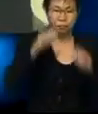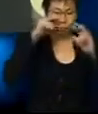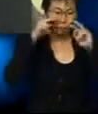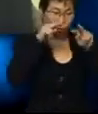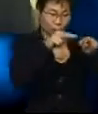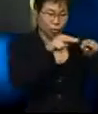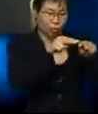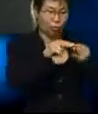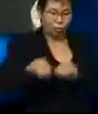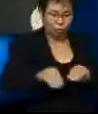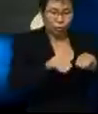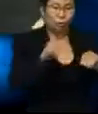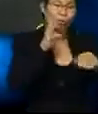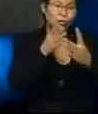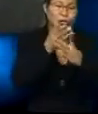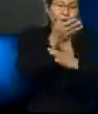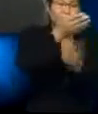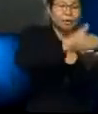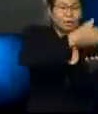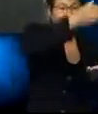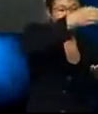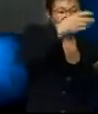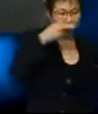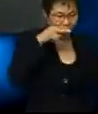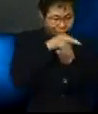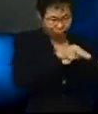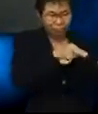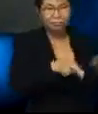Observe the flow of water through the cups.